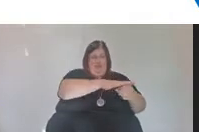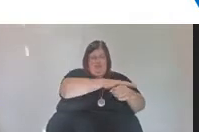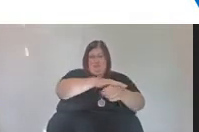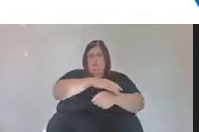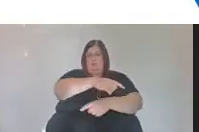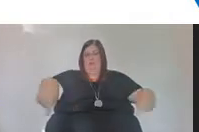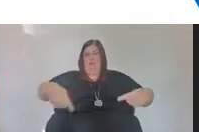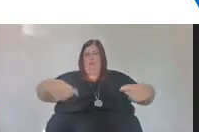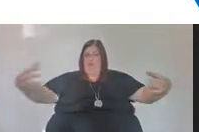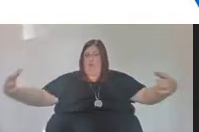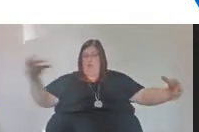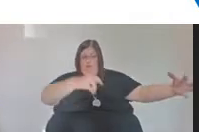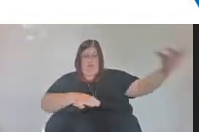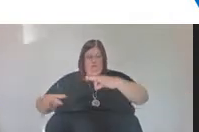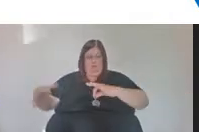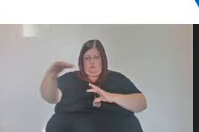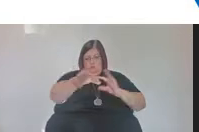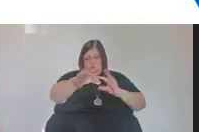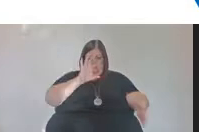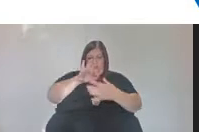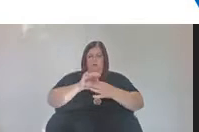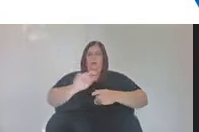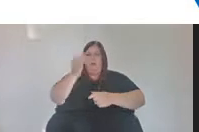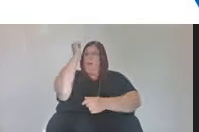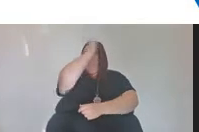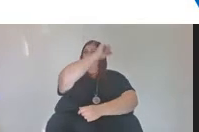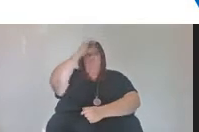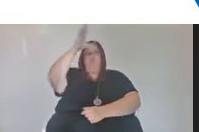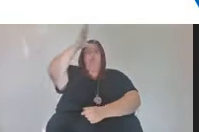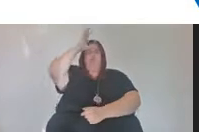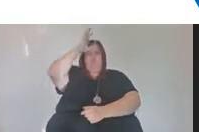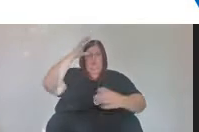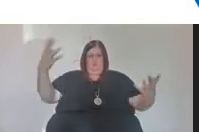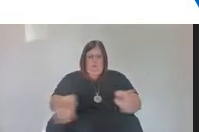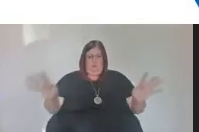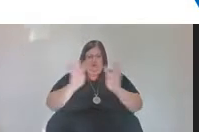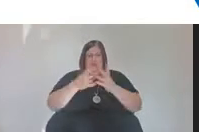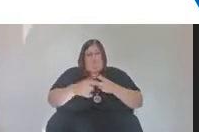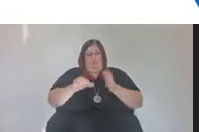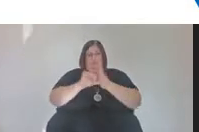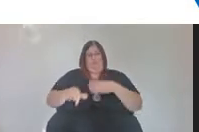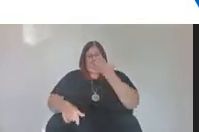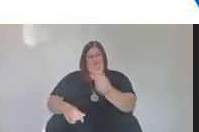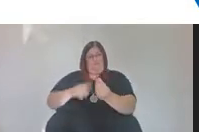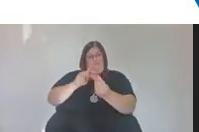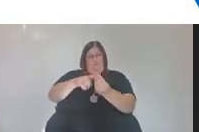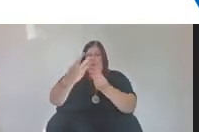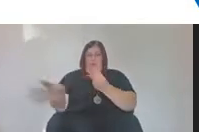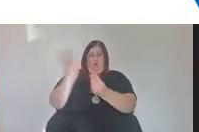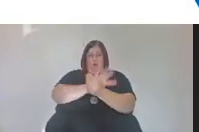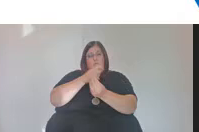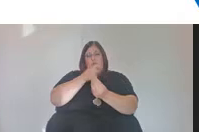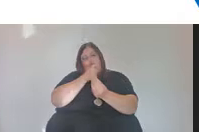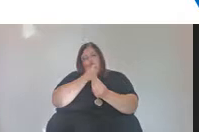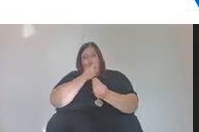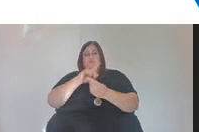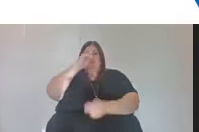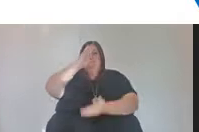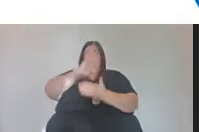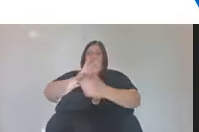are empowered to use their expertise to identify and solve problems in local health and care delivery, as well as support one